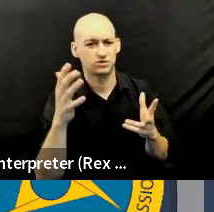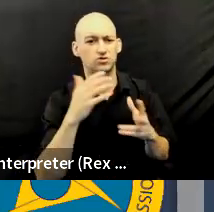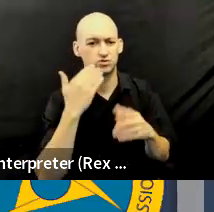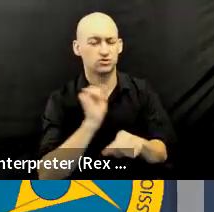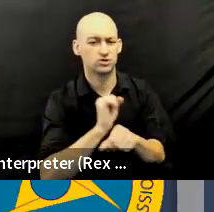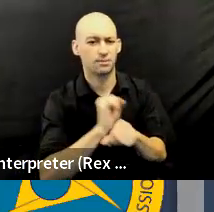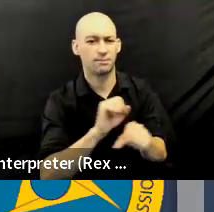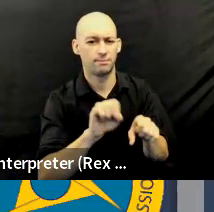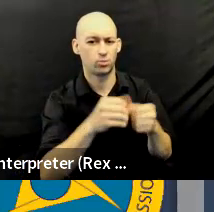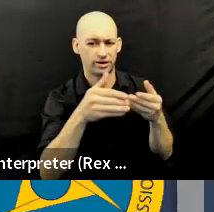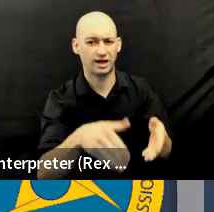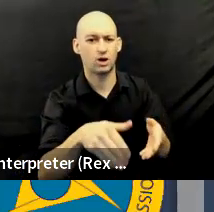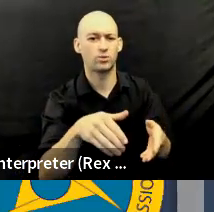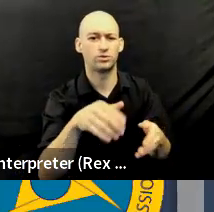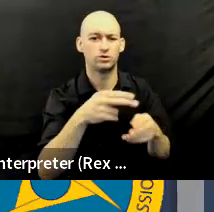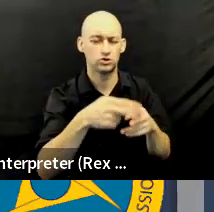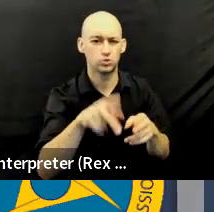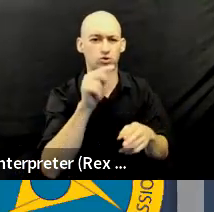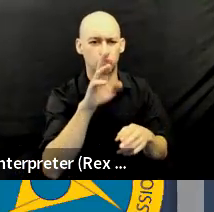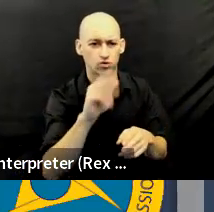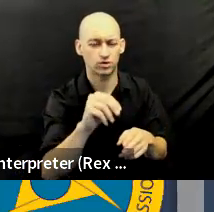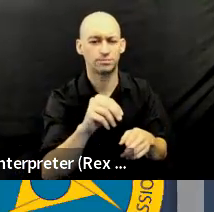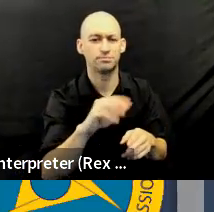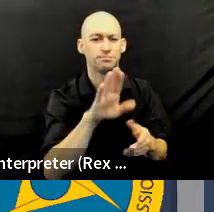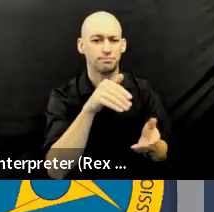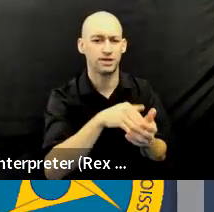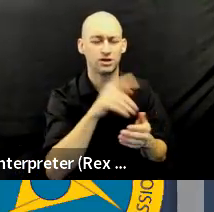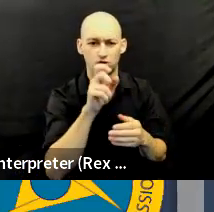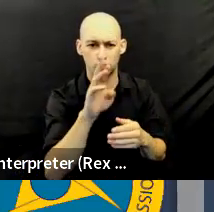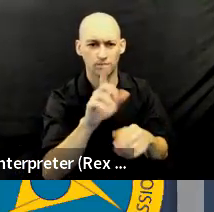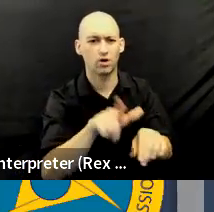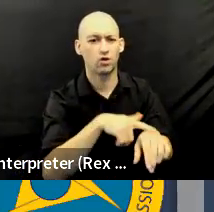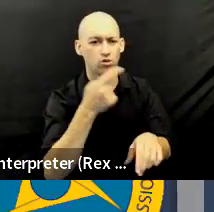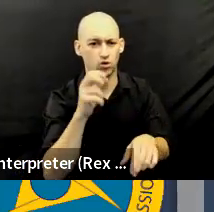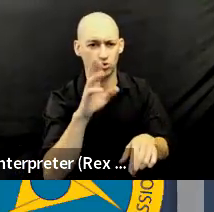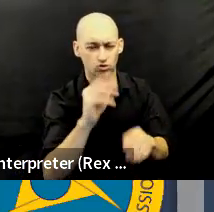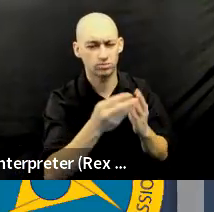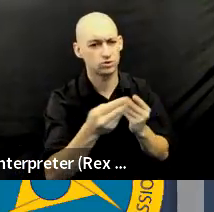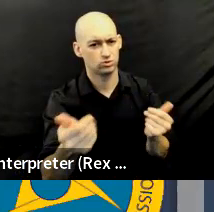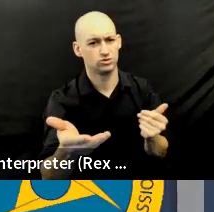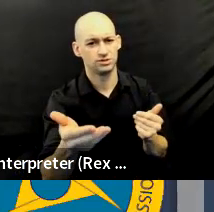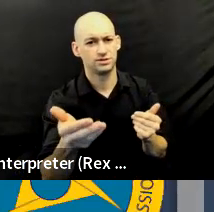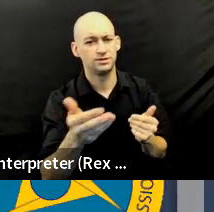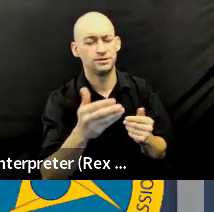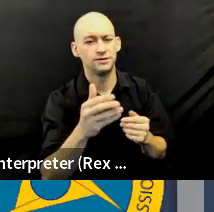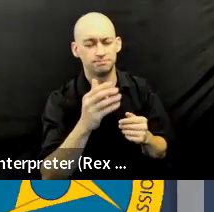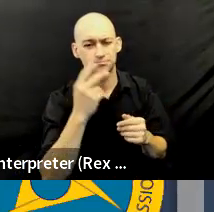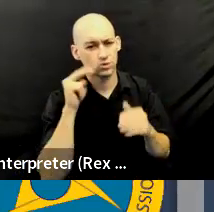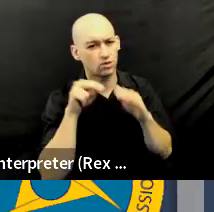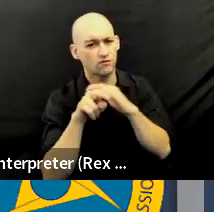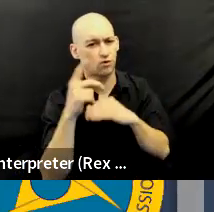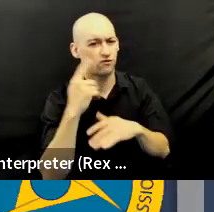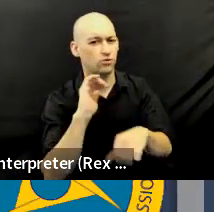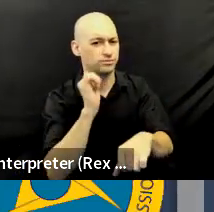down short-term, mid-term, and long-term solutions and identifying funding as well for the short term. So I look forward to the